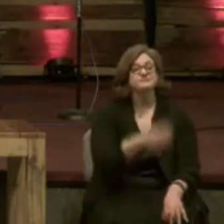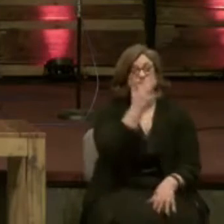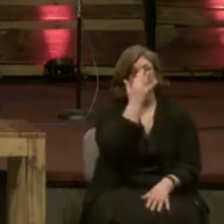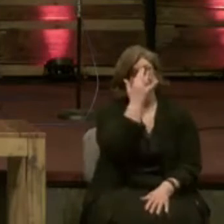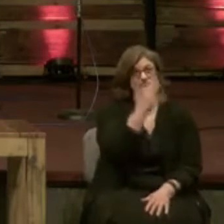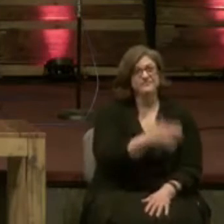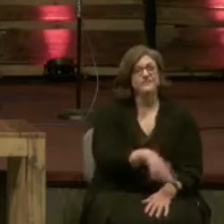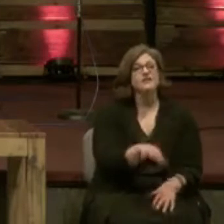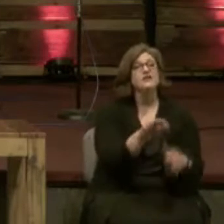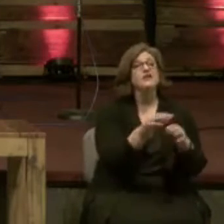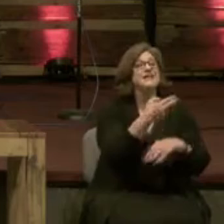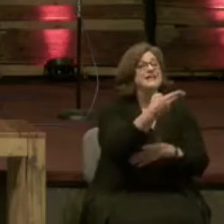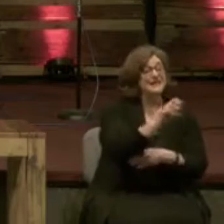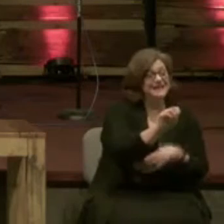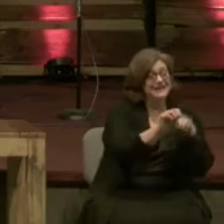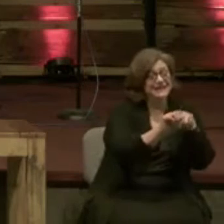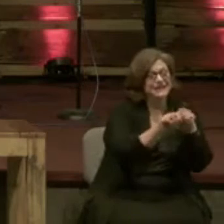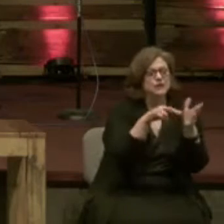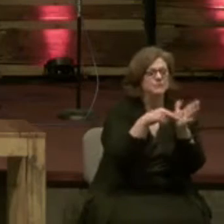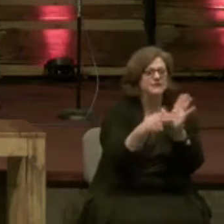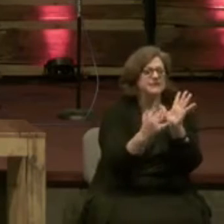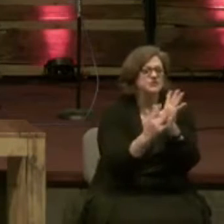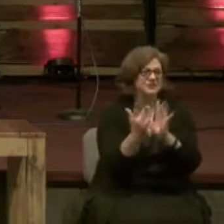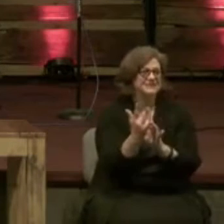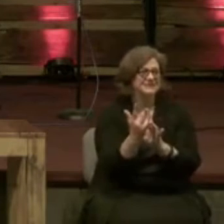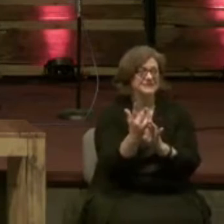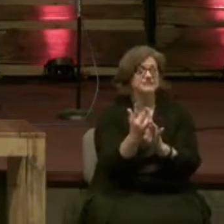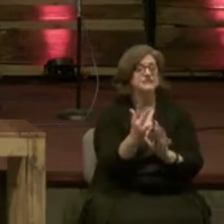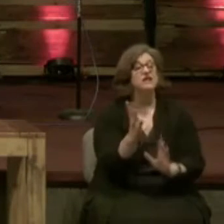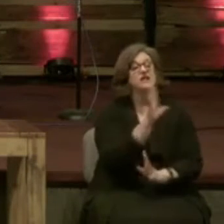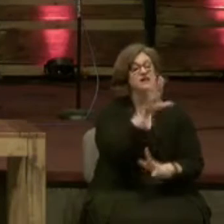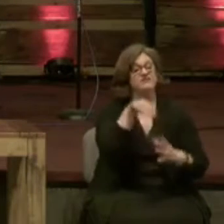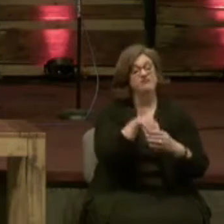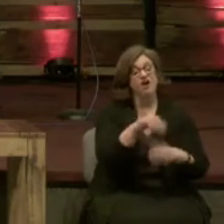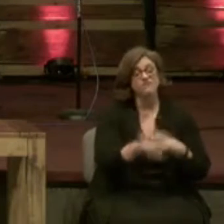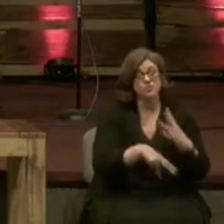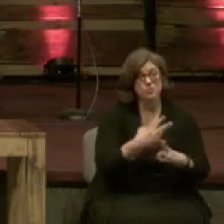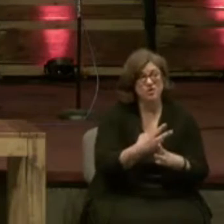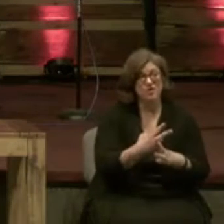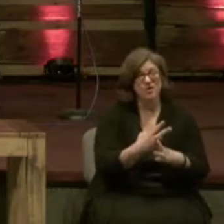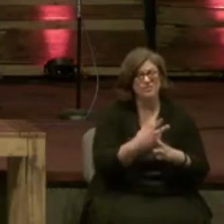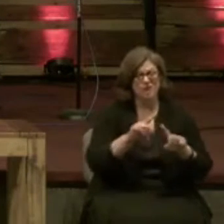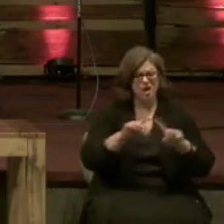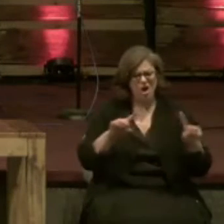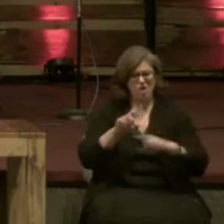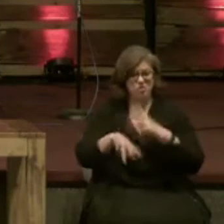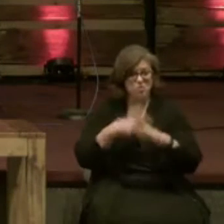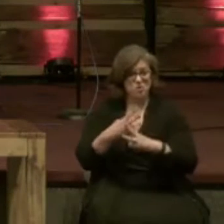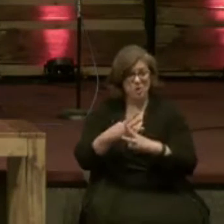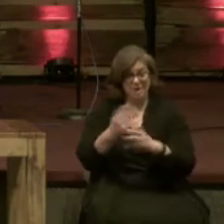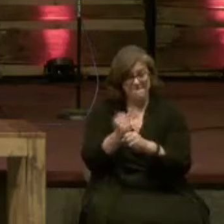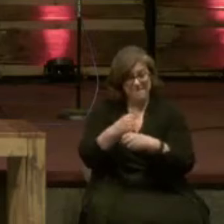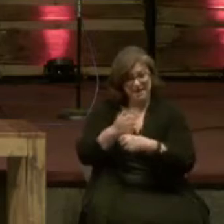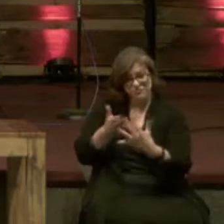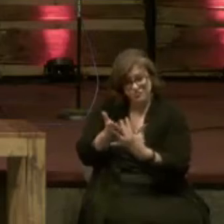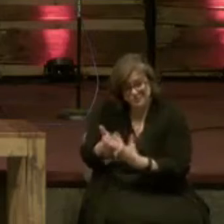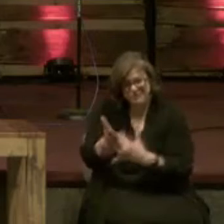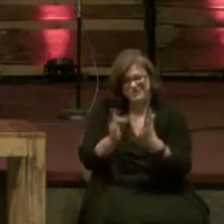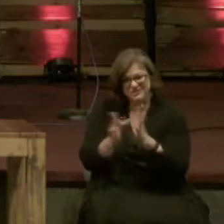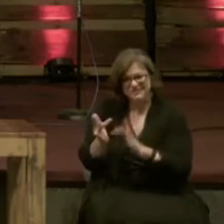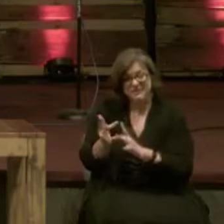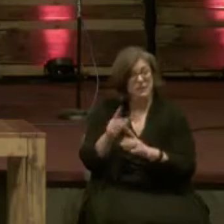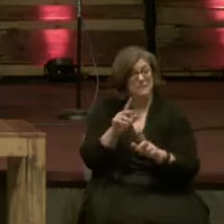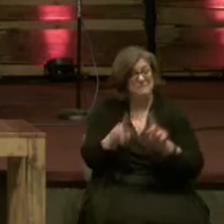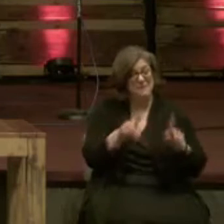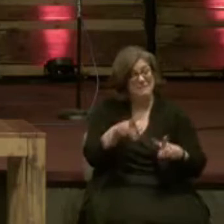He, talking about Jesus, was in the world, and though the world was made through him, the world did not recognize